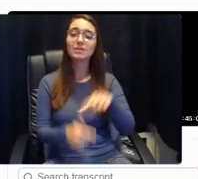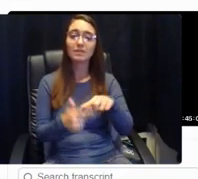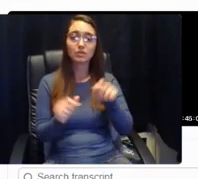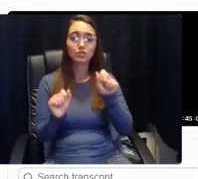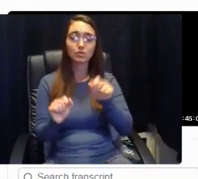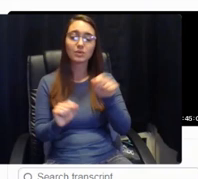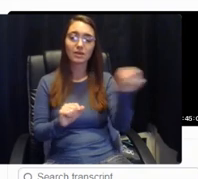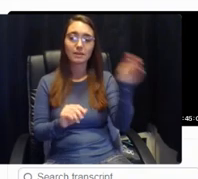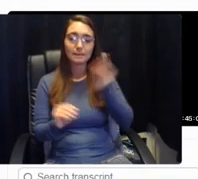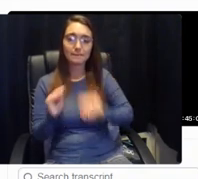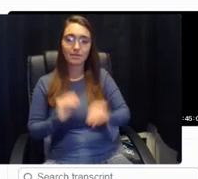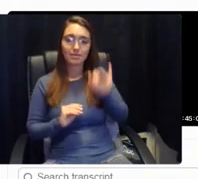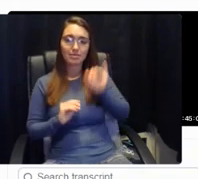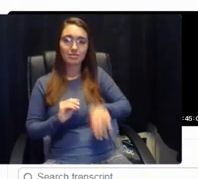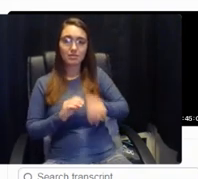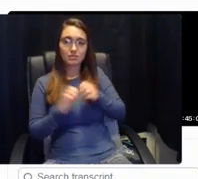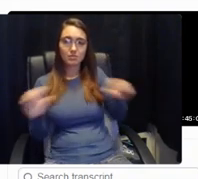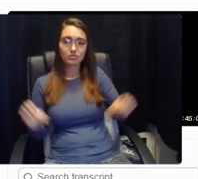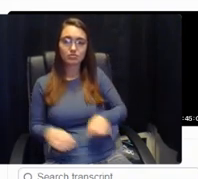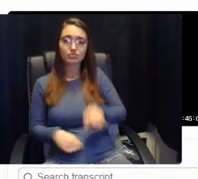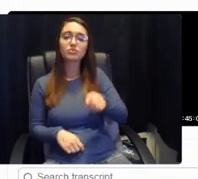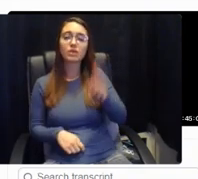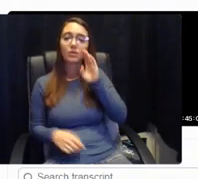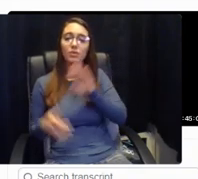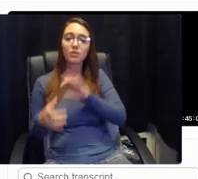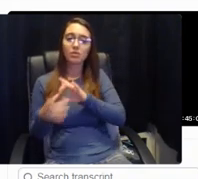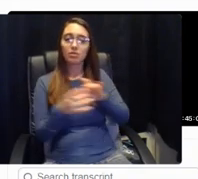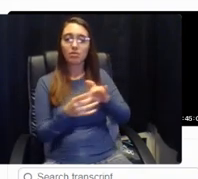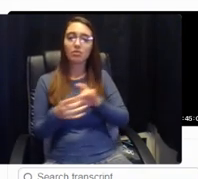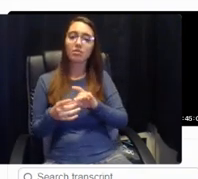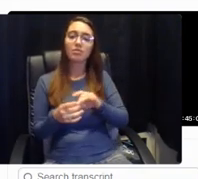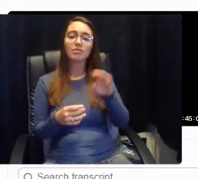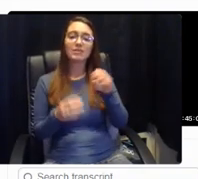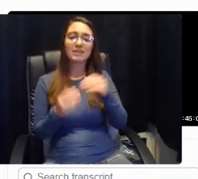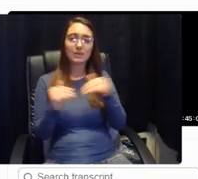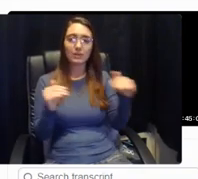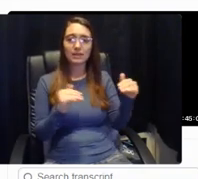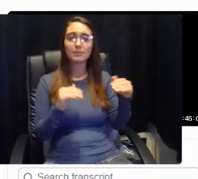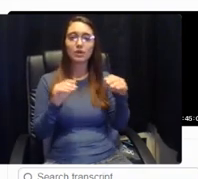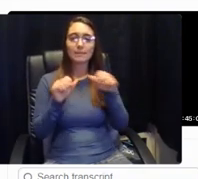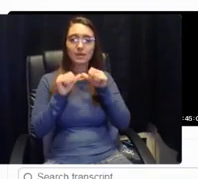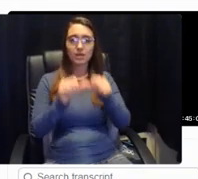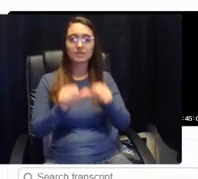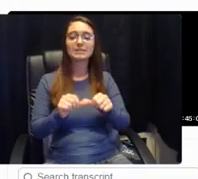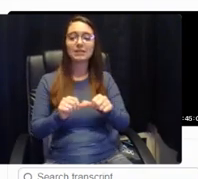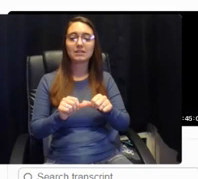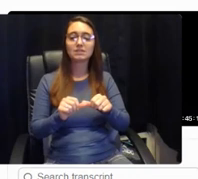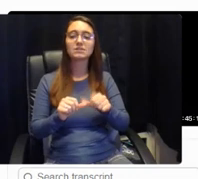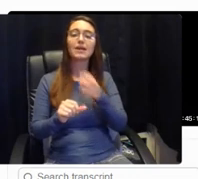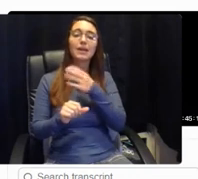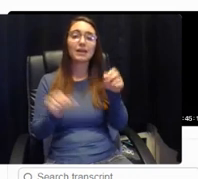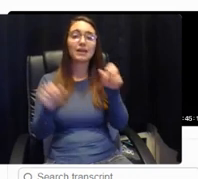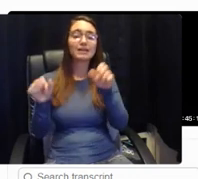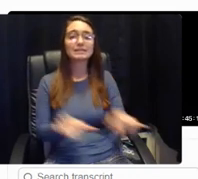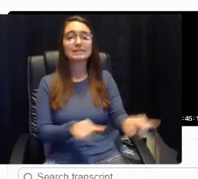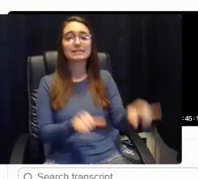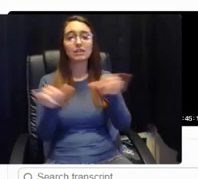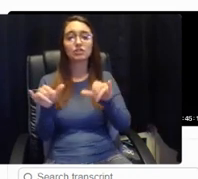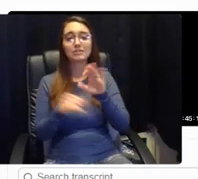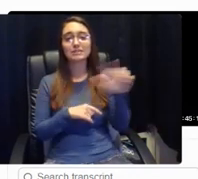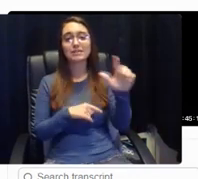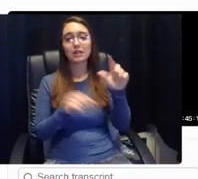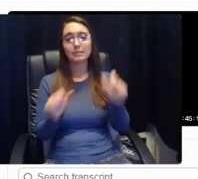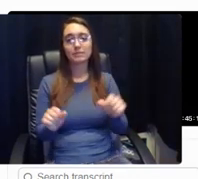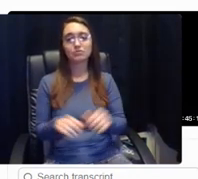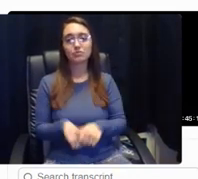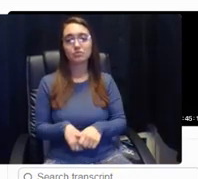equation. This equation correlate equilibrium constants and standard cell potential.